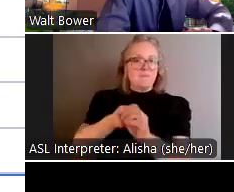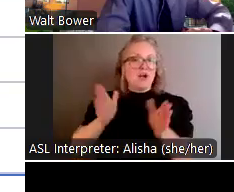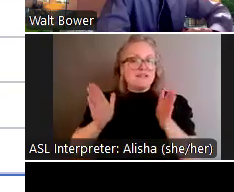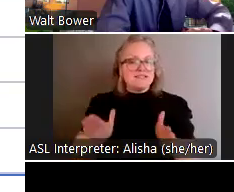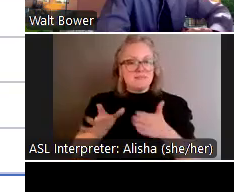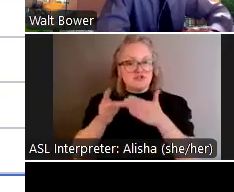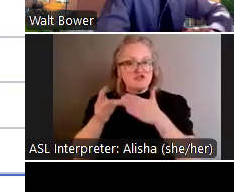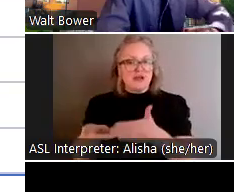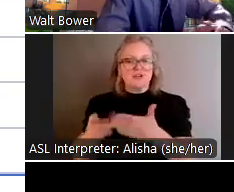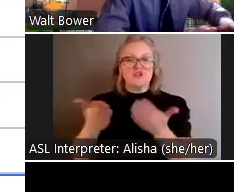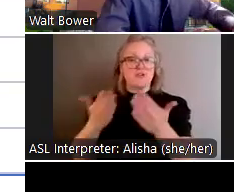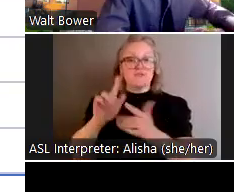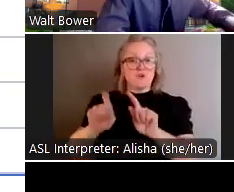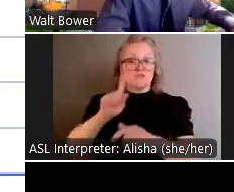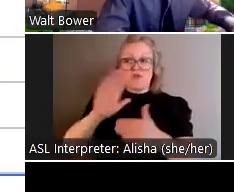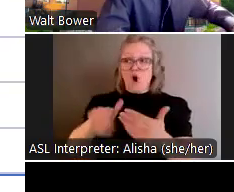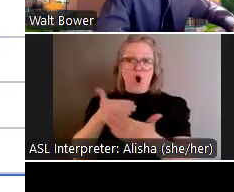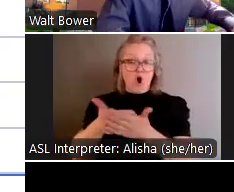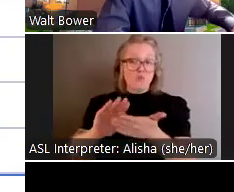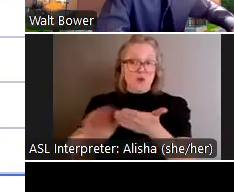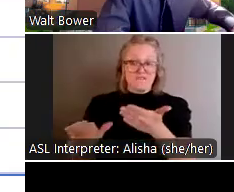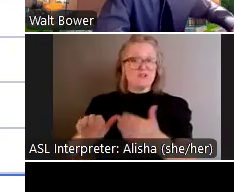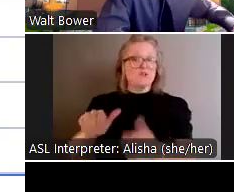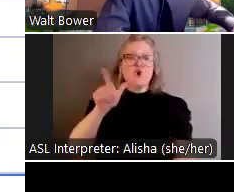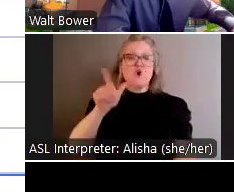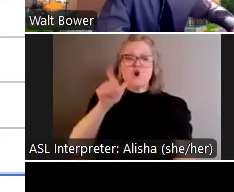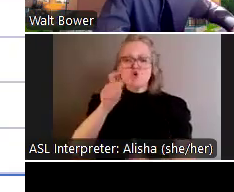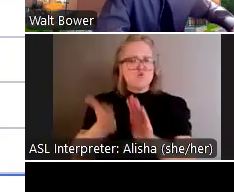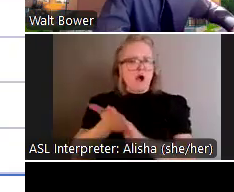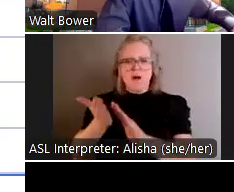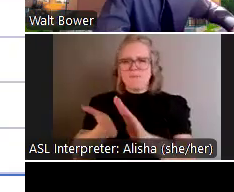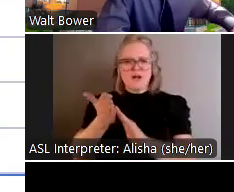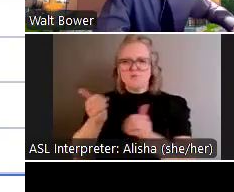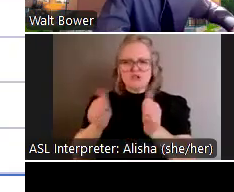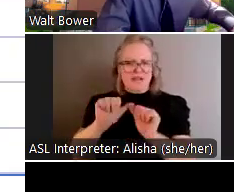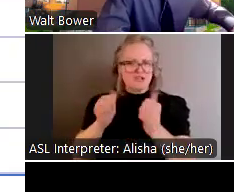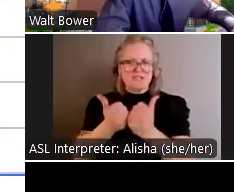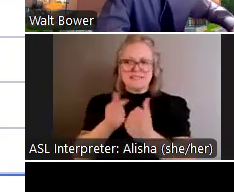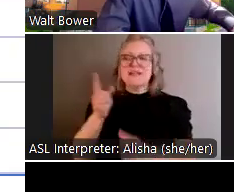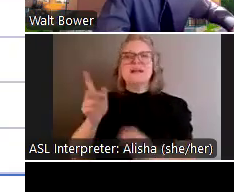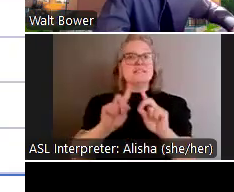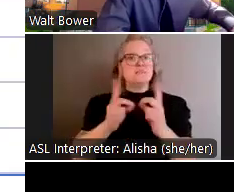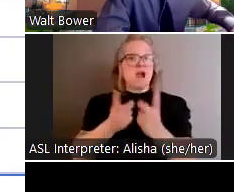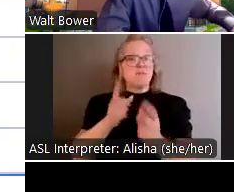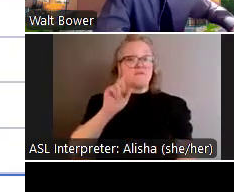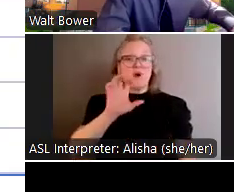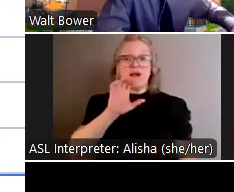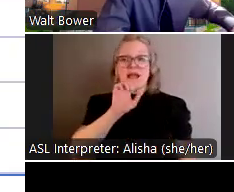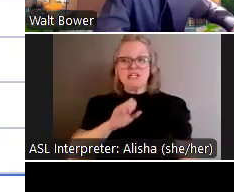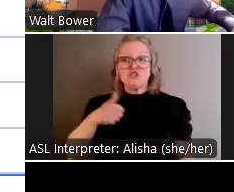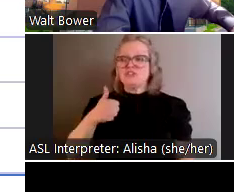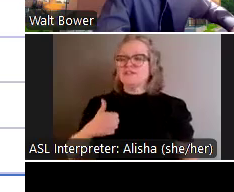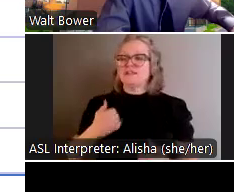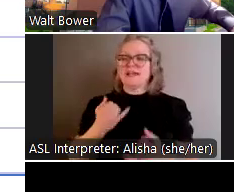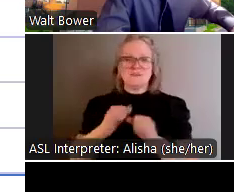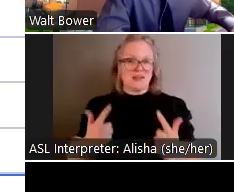for all waivers, that the operating agency for that is going to be the Department for Aging and Independent Living. And then, of